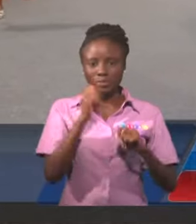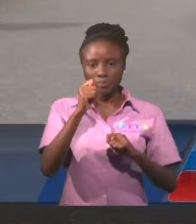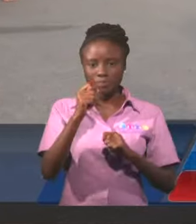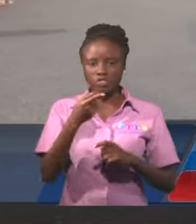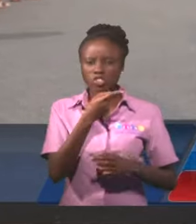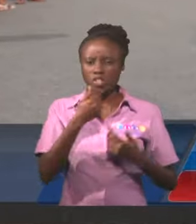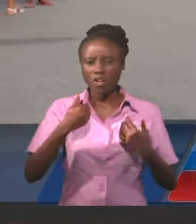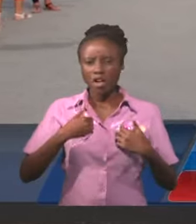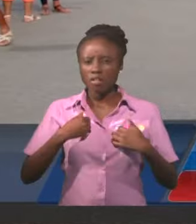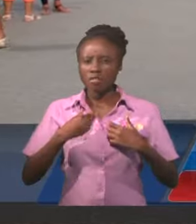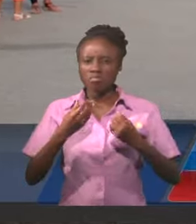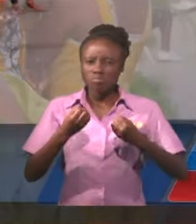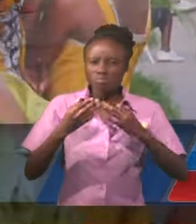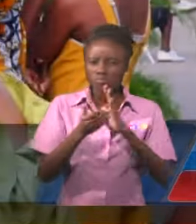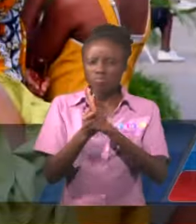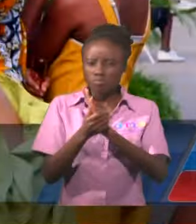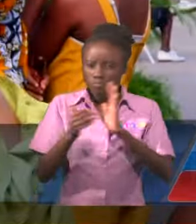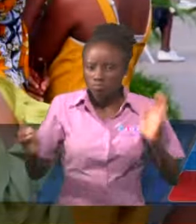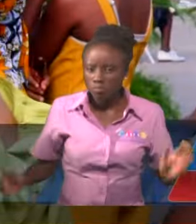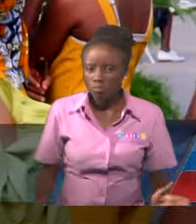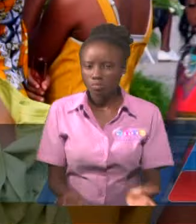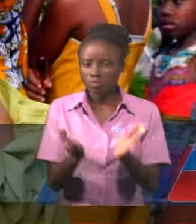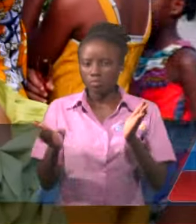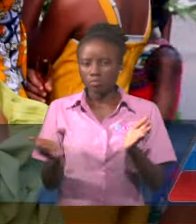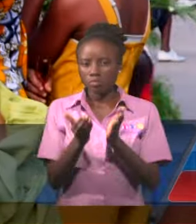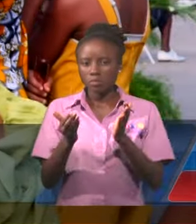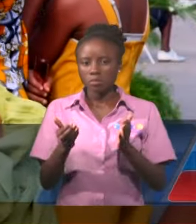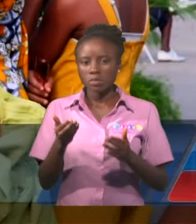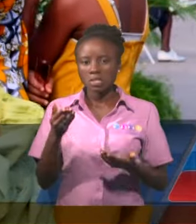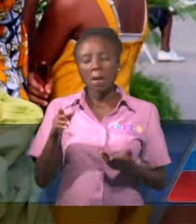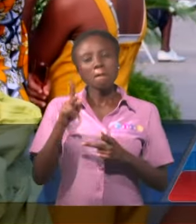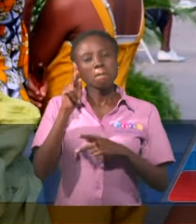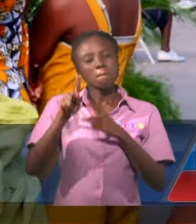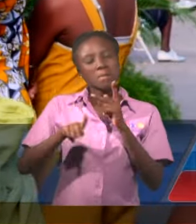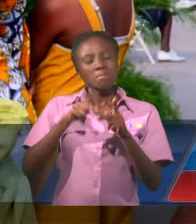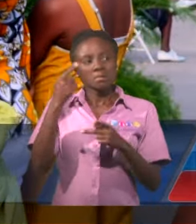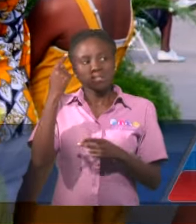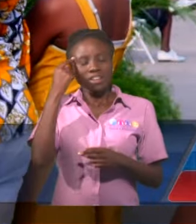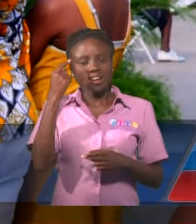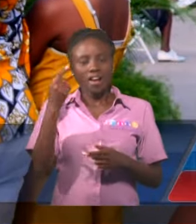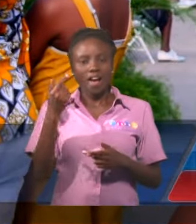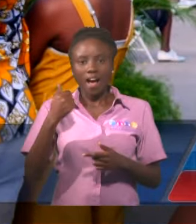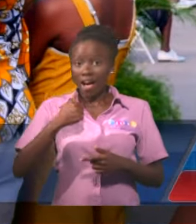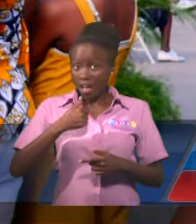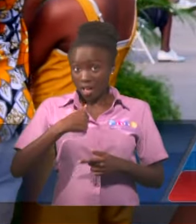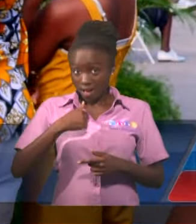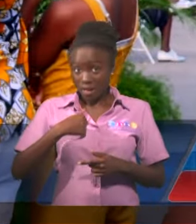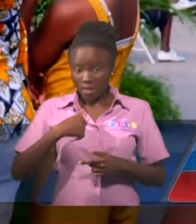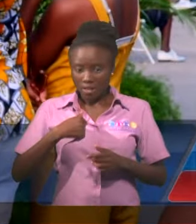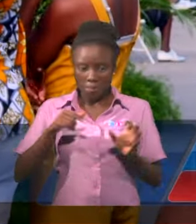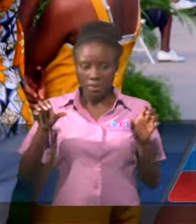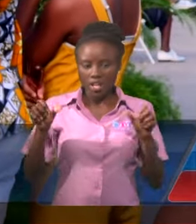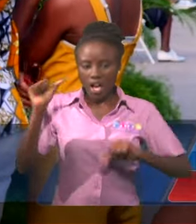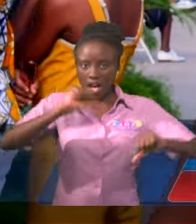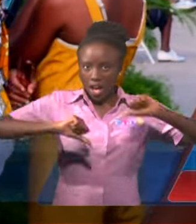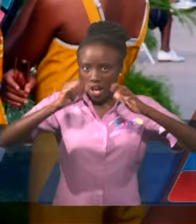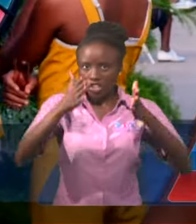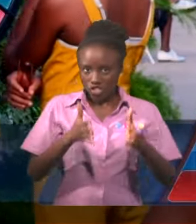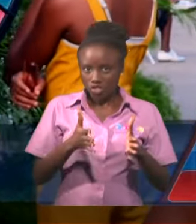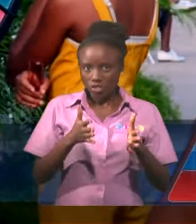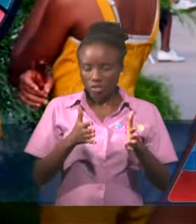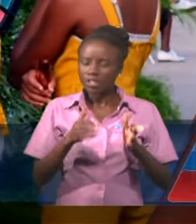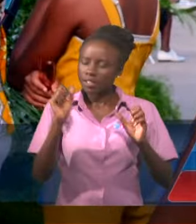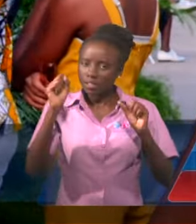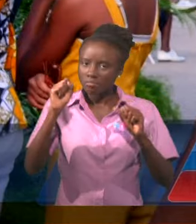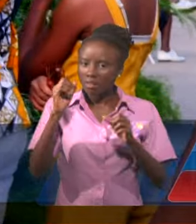motivate young entrepreneurs in the country. I don't know if many people would consider me as an actor, an entrepreneur, but for